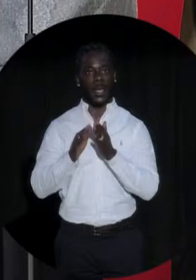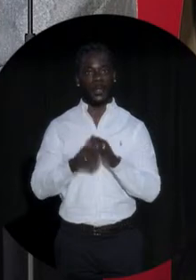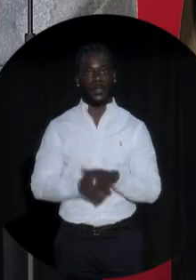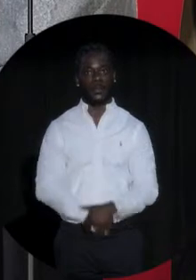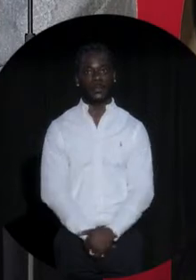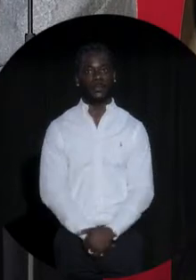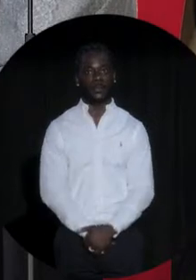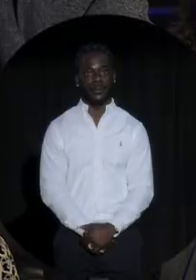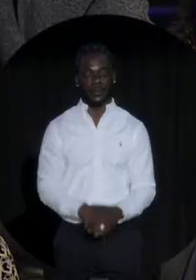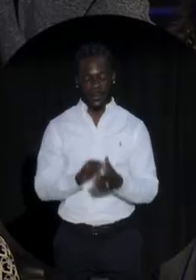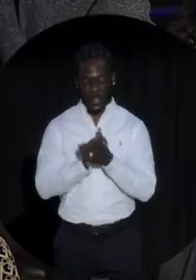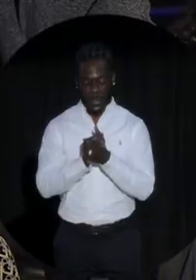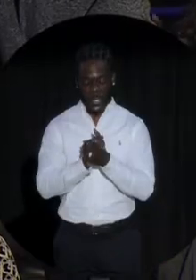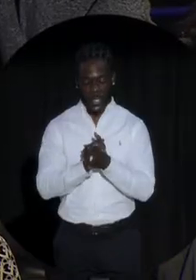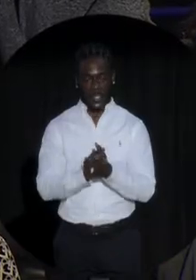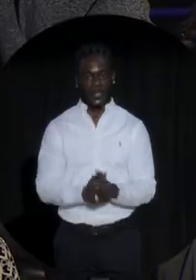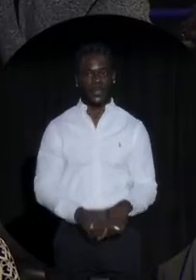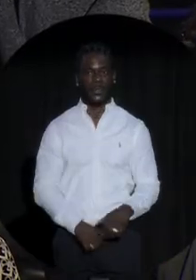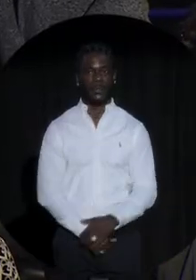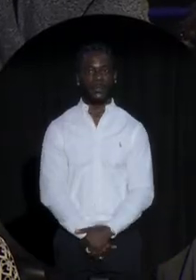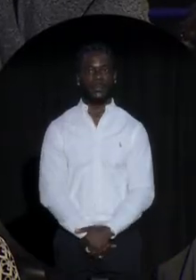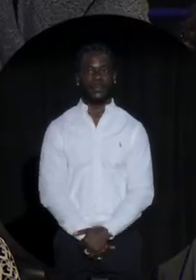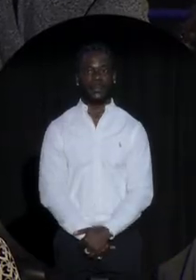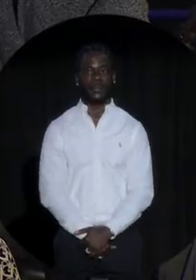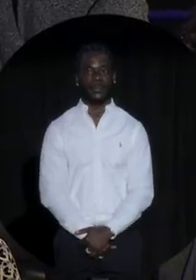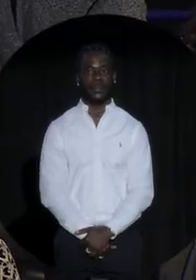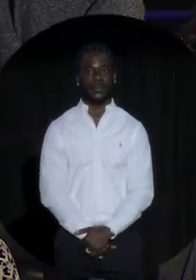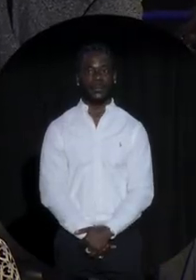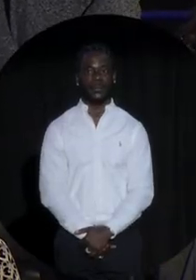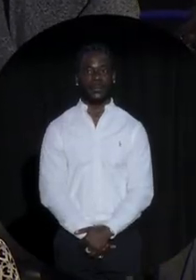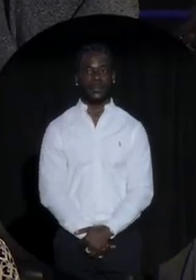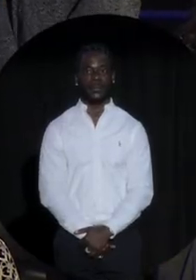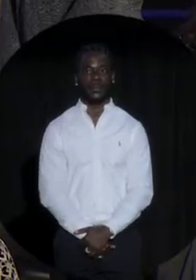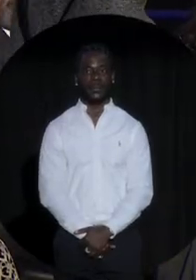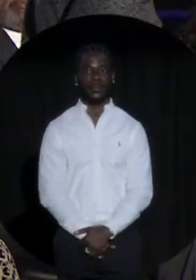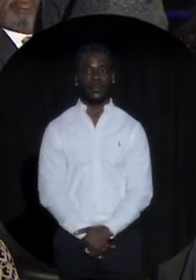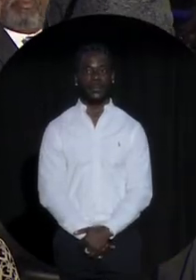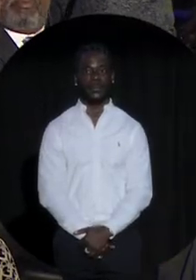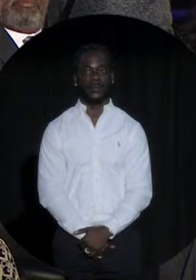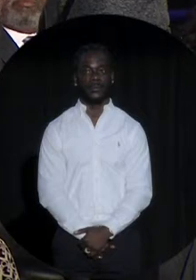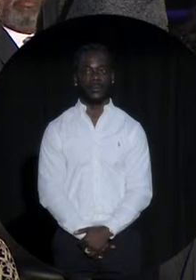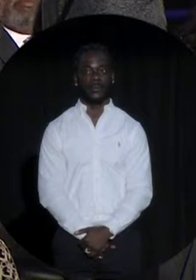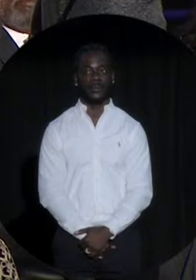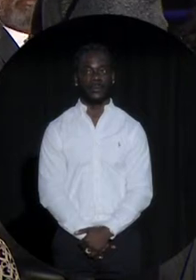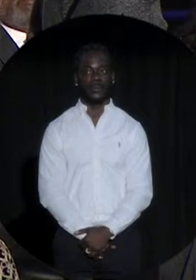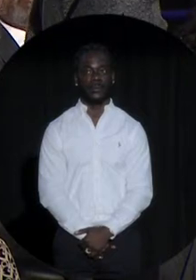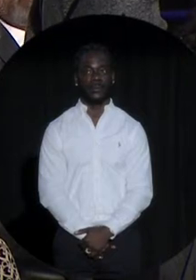County. Congratulations. Thank you very much. Thank you so much.